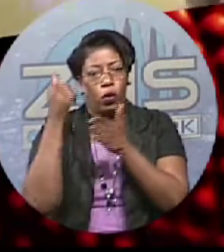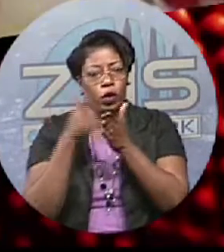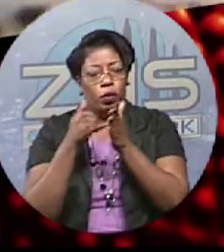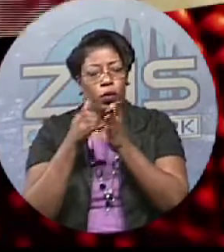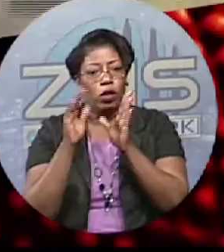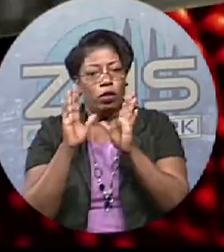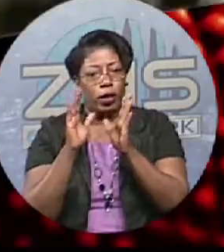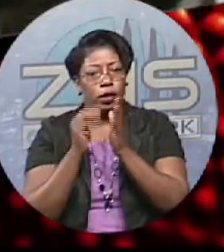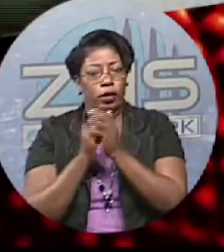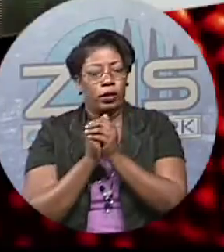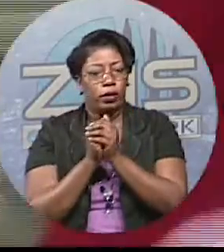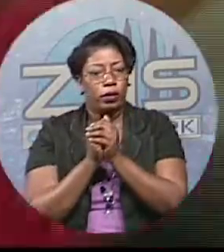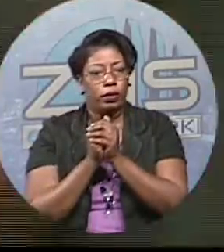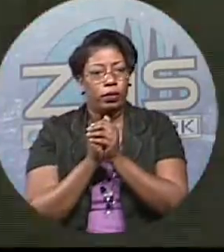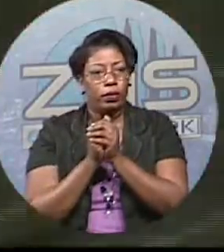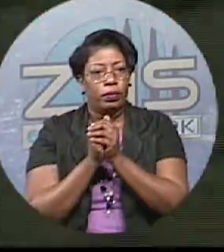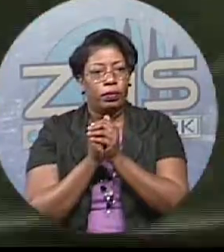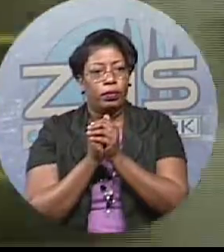play out there.